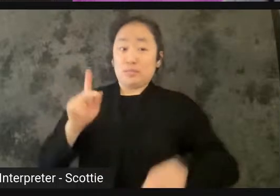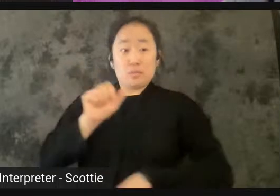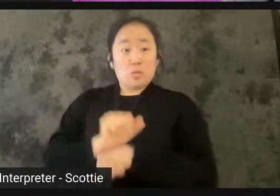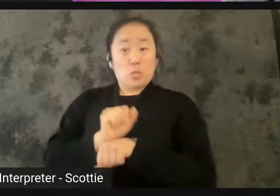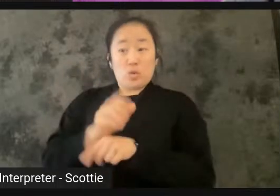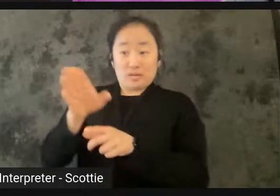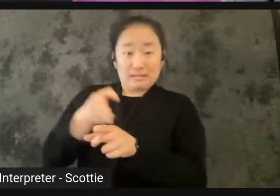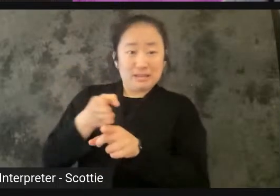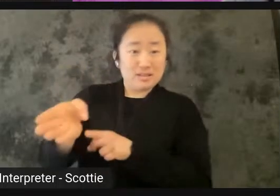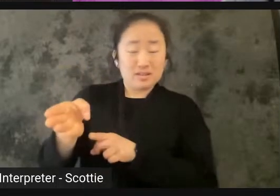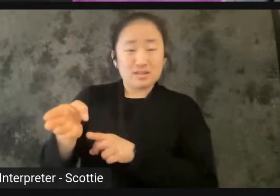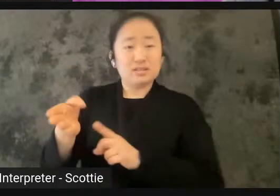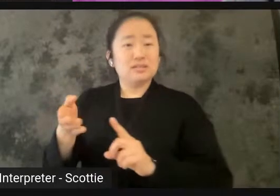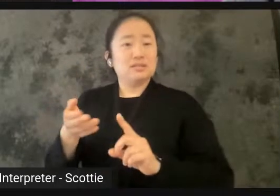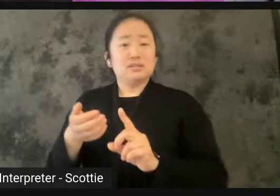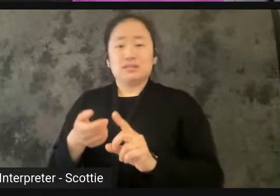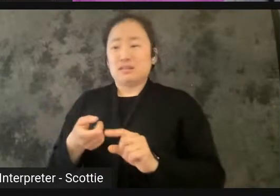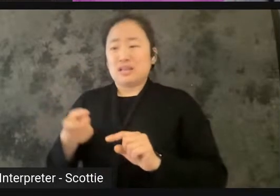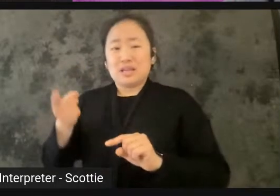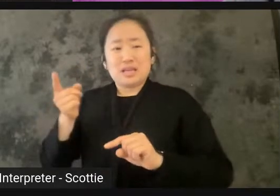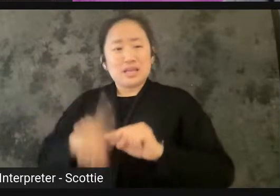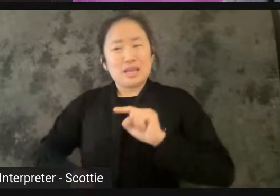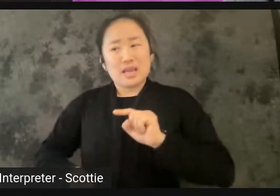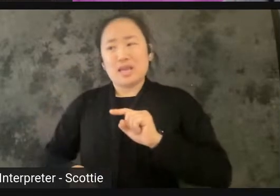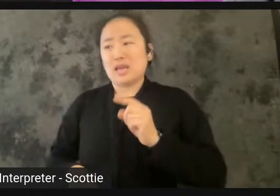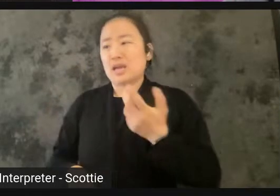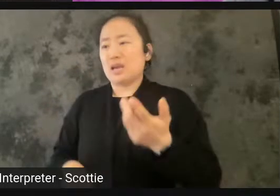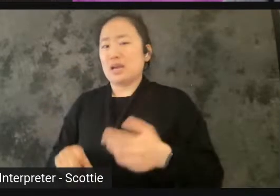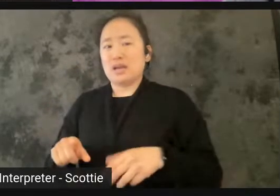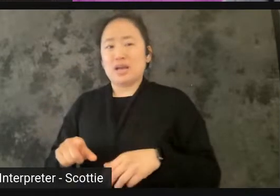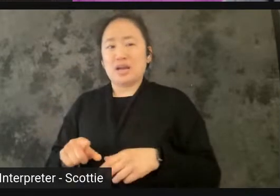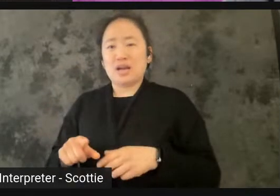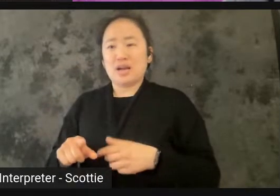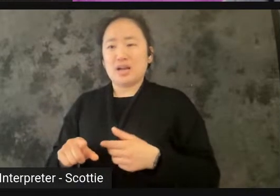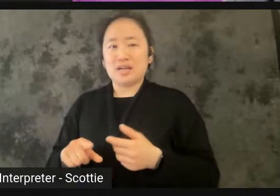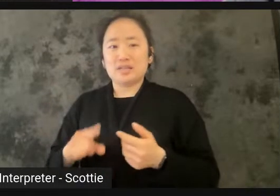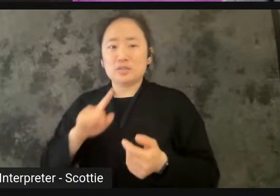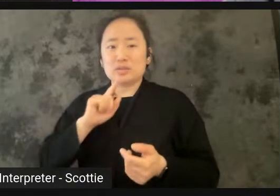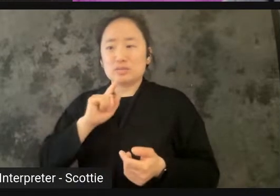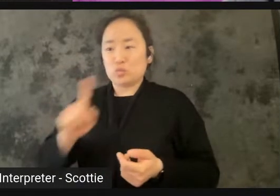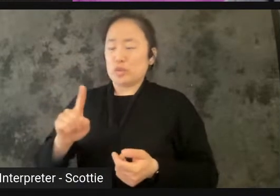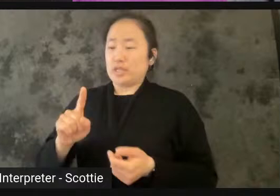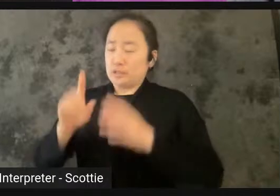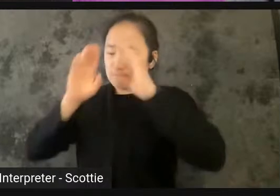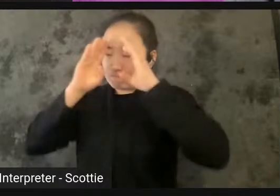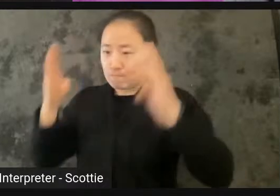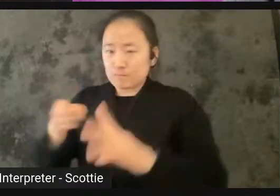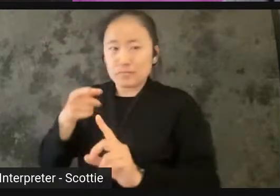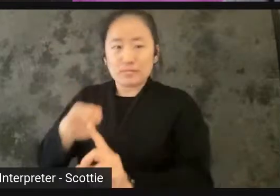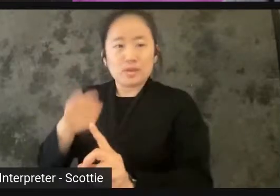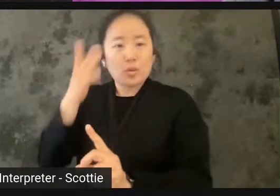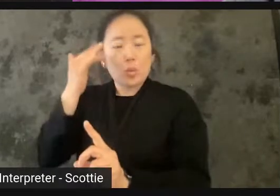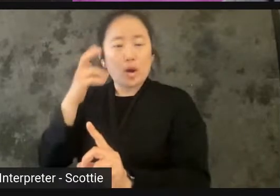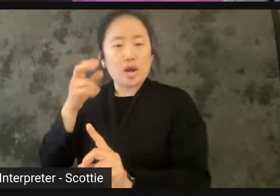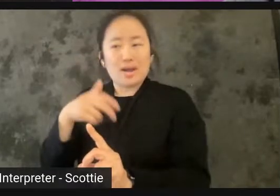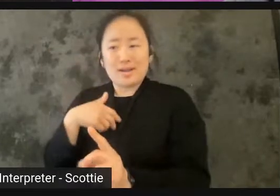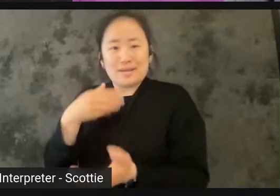together a meaningful income because they're jumping from place to place.